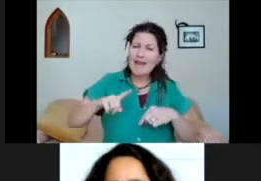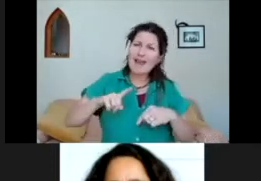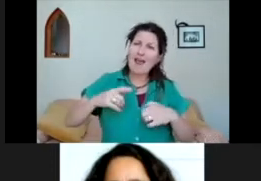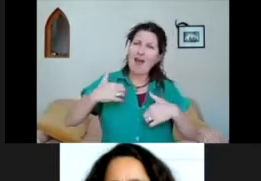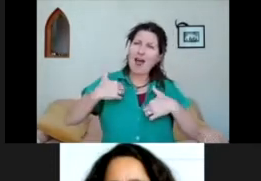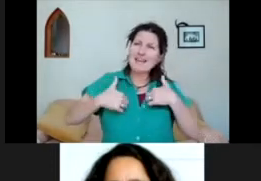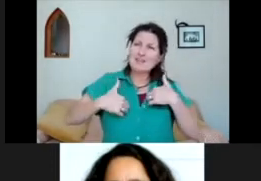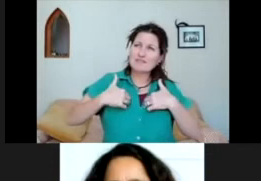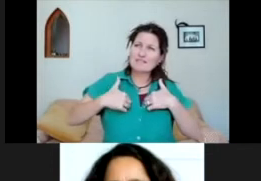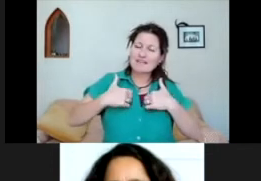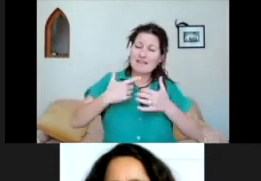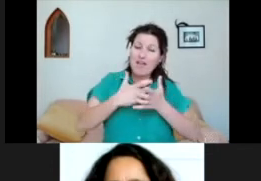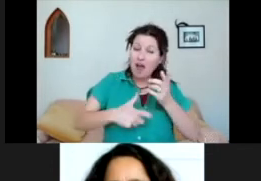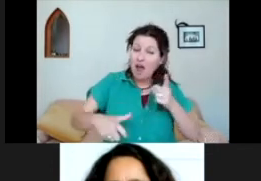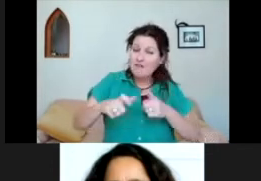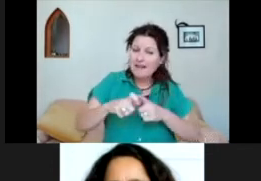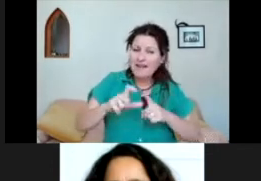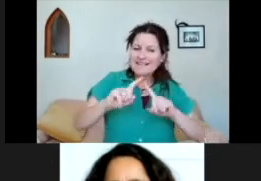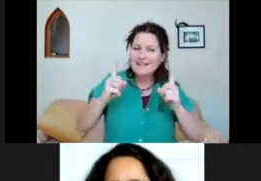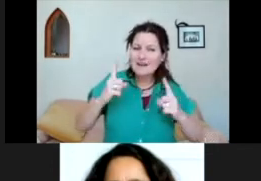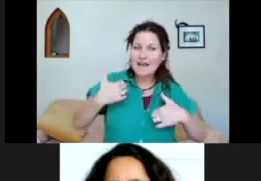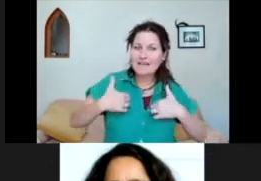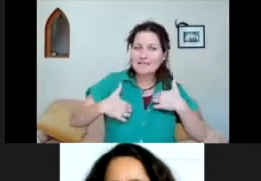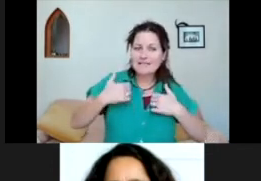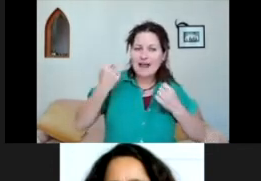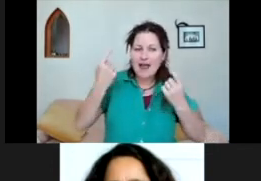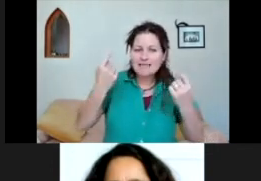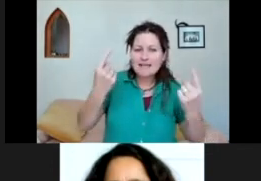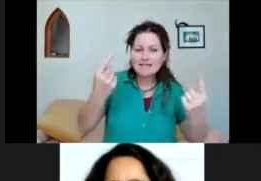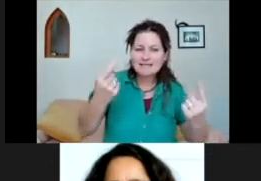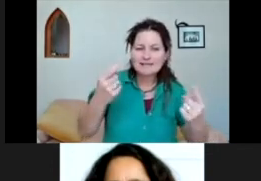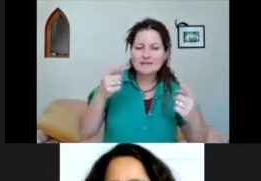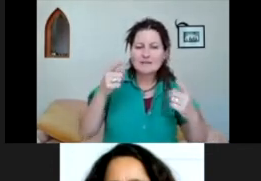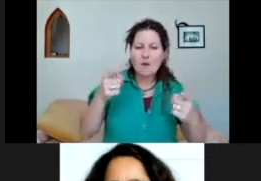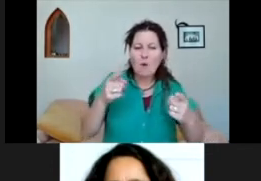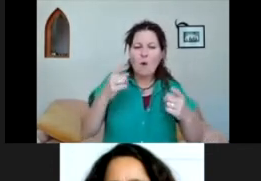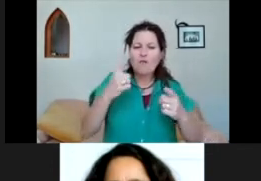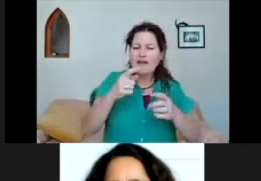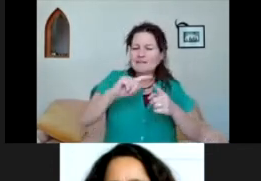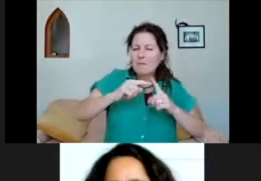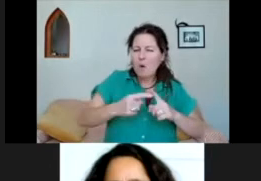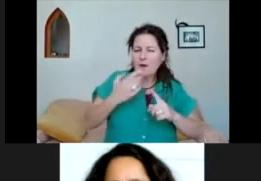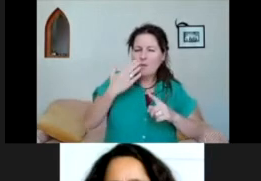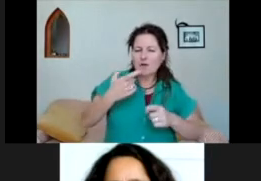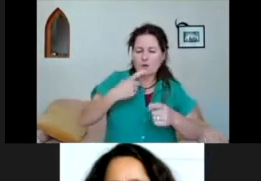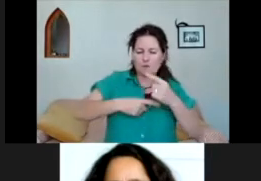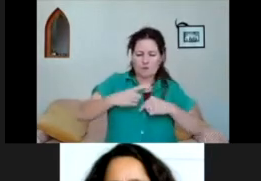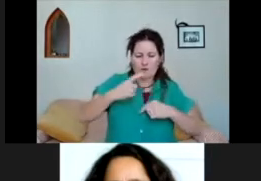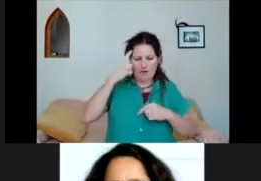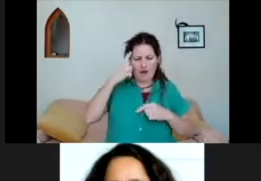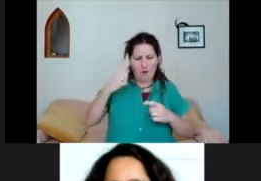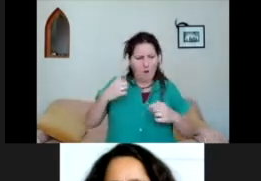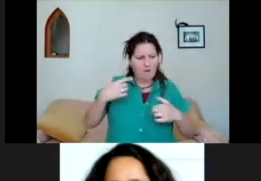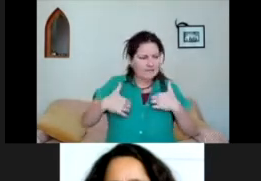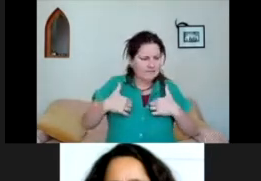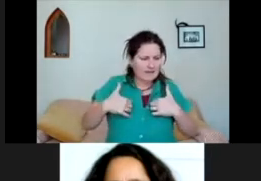ideas. And then this is the bit where you think, oh, how should I start? Which collaborators should I work with? Can I test this partnership?